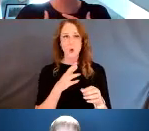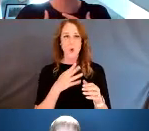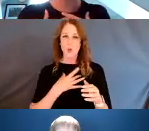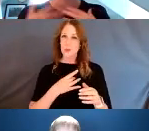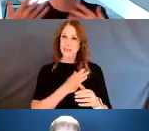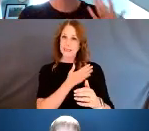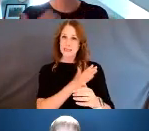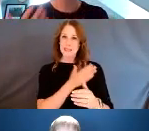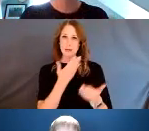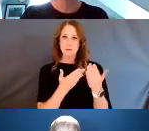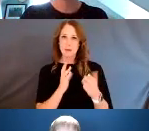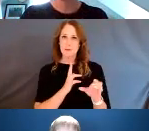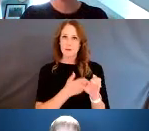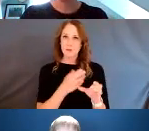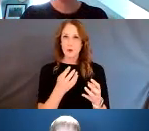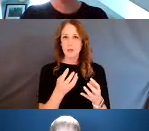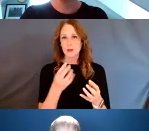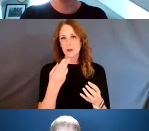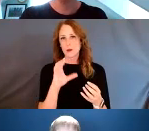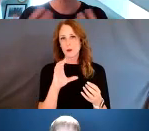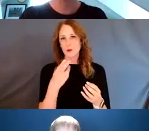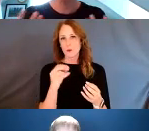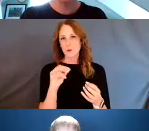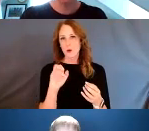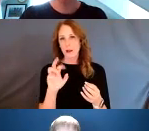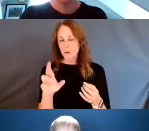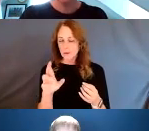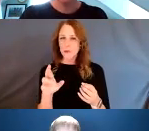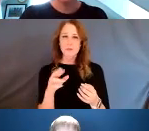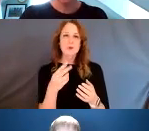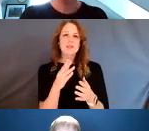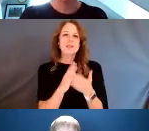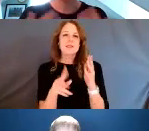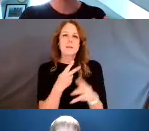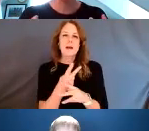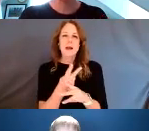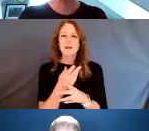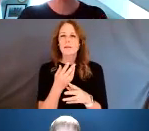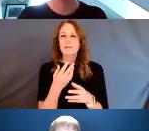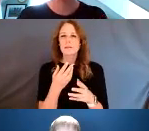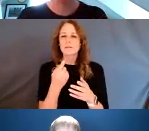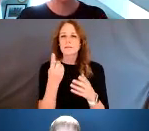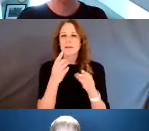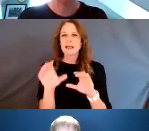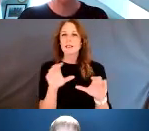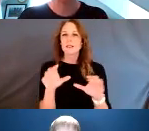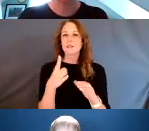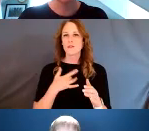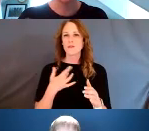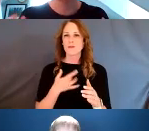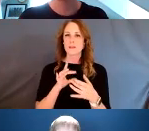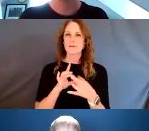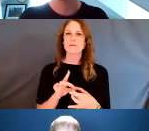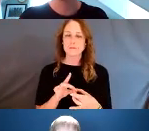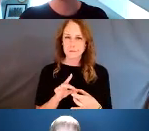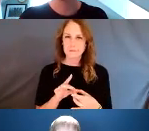to sing in. So volunteering for a cause that you find fulfilling and really, kind of a spiritual way can be helpful